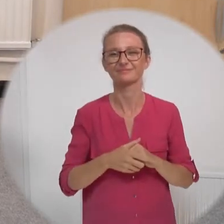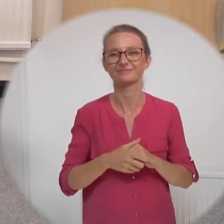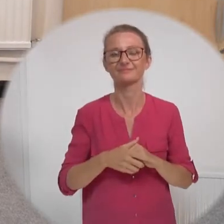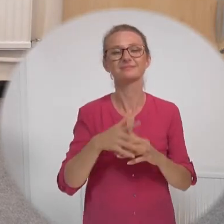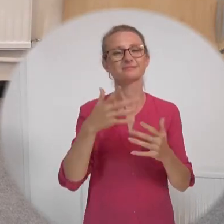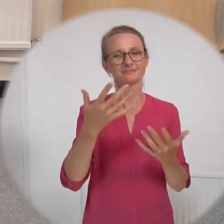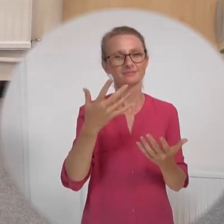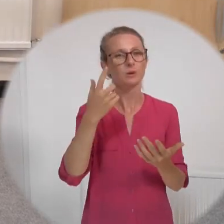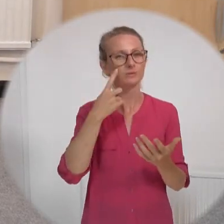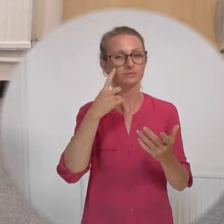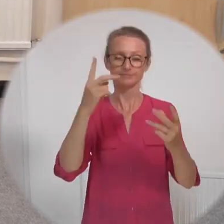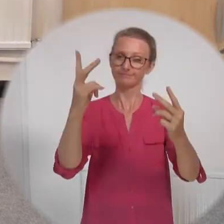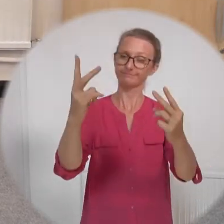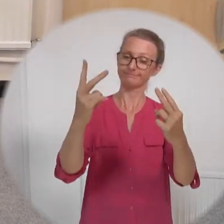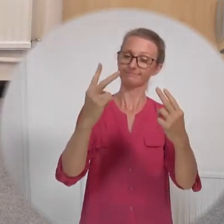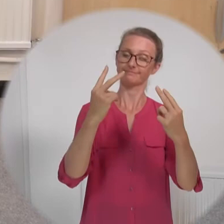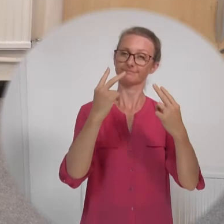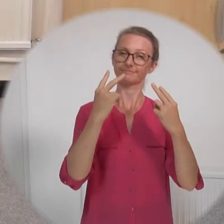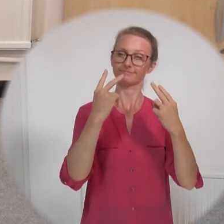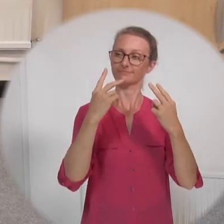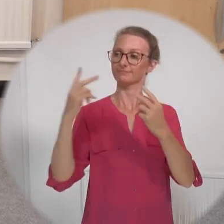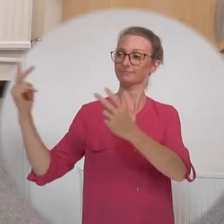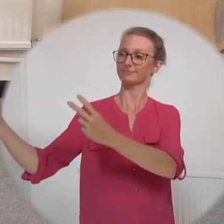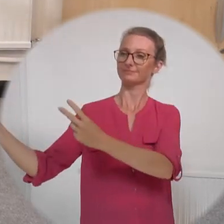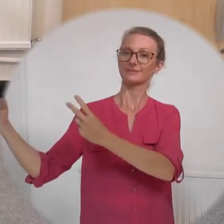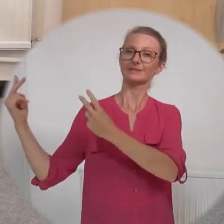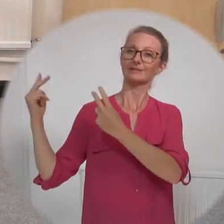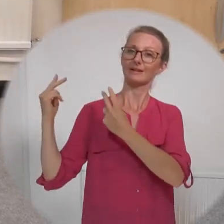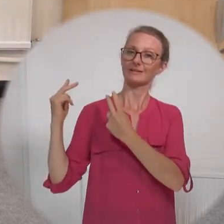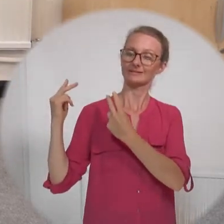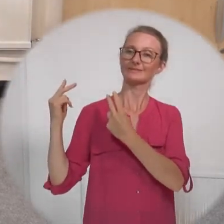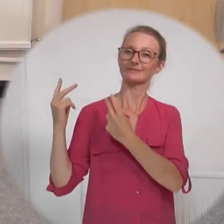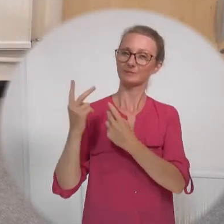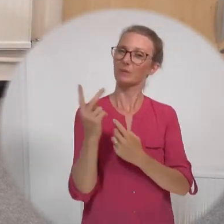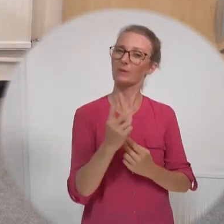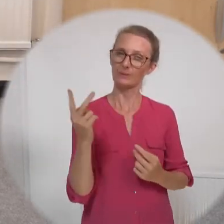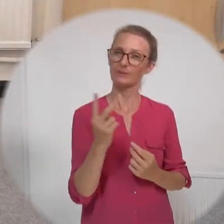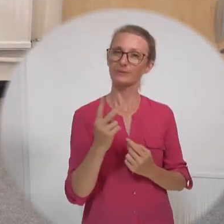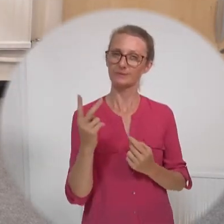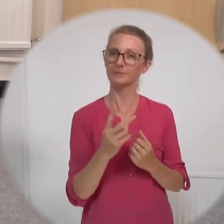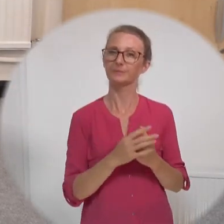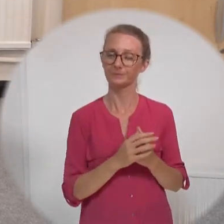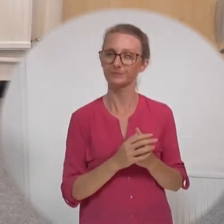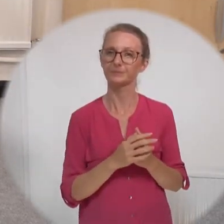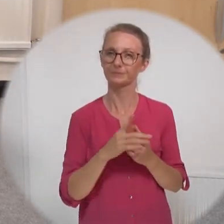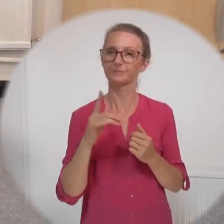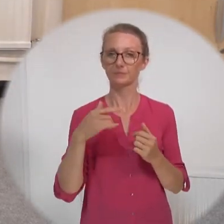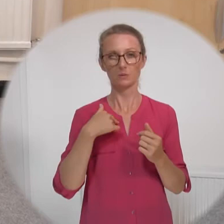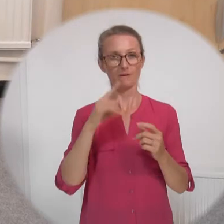rounds of it facing and also to the side, and then as we have with the other exercises, we'll do it